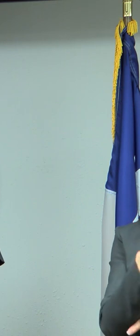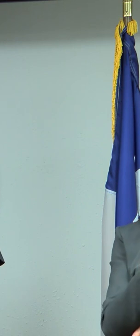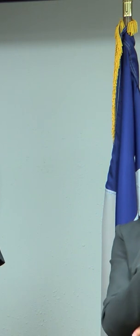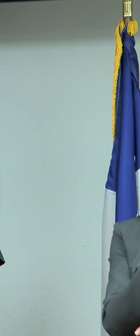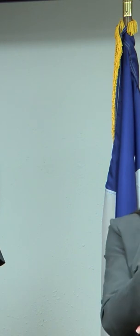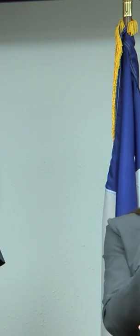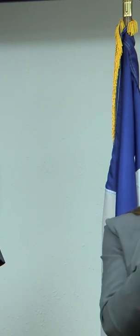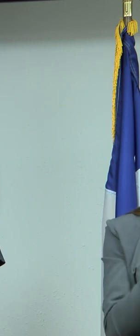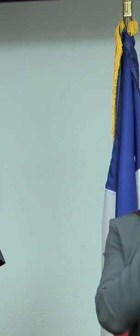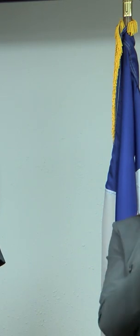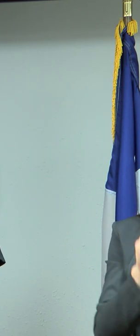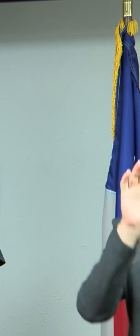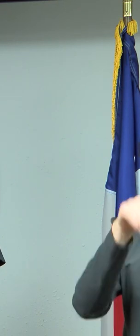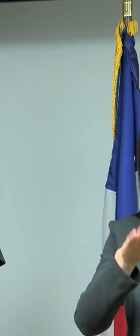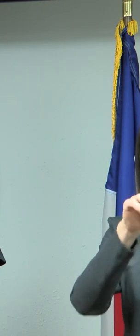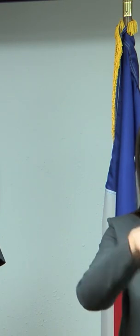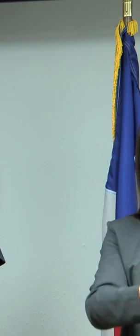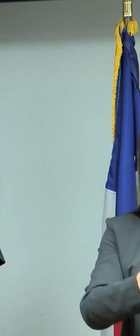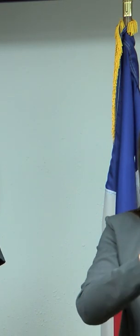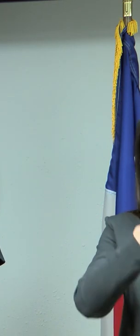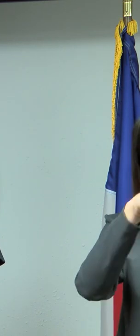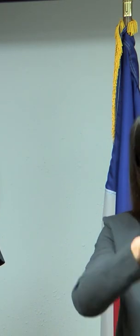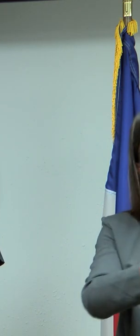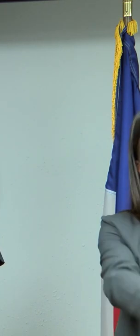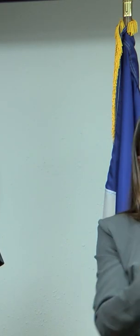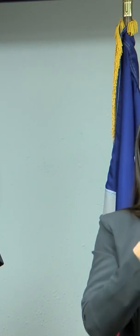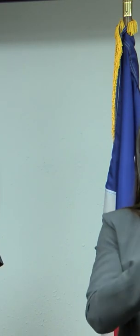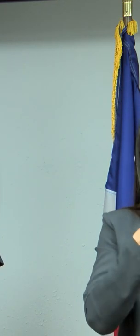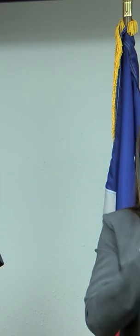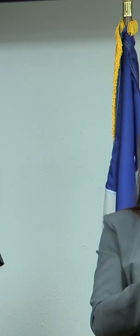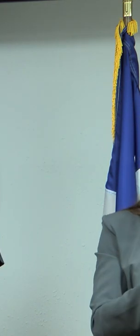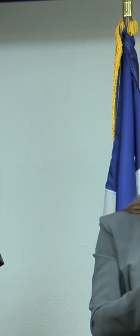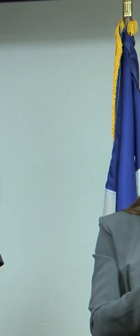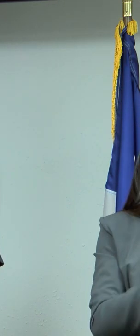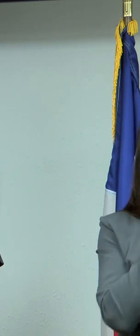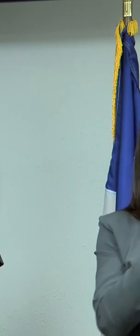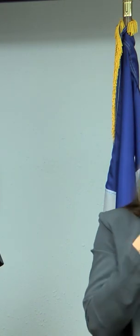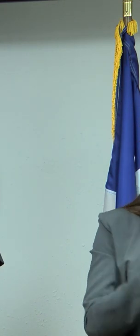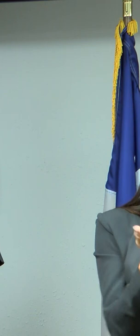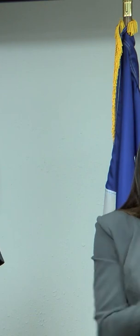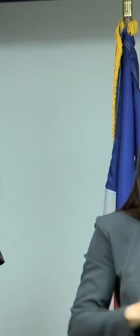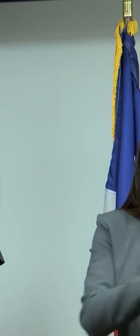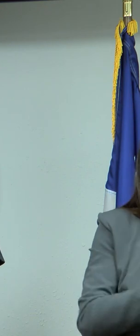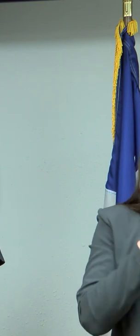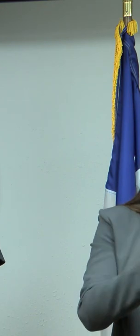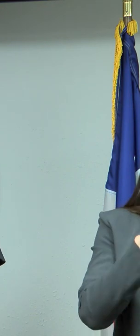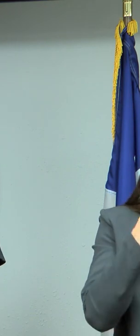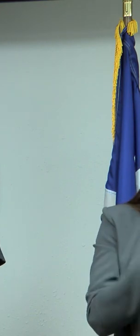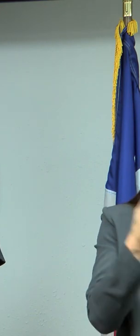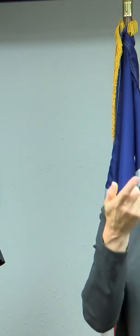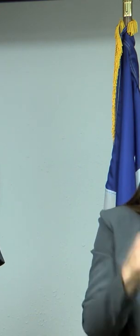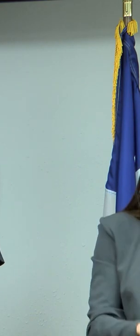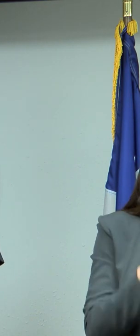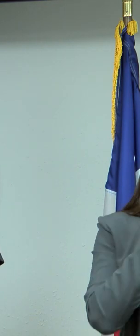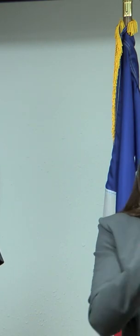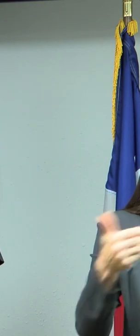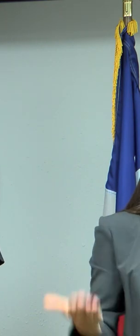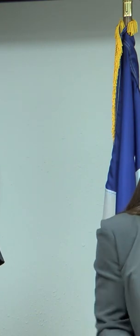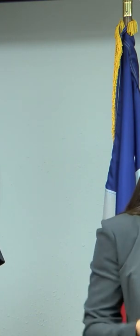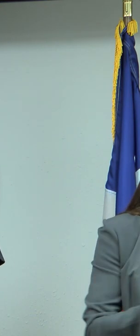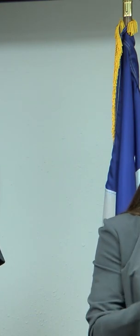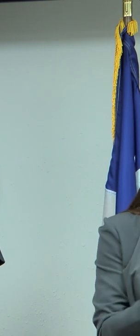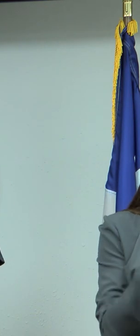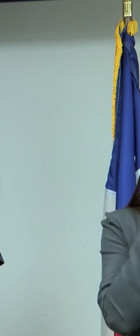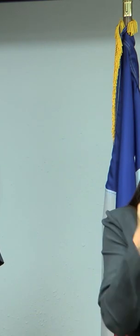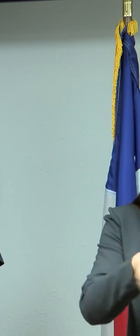the flow of the river and maintaining the levels impacts any of our jurisdictions that we're here for them. And with that, as we go